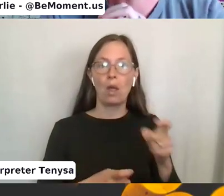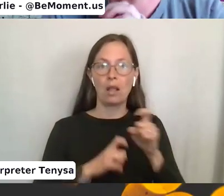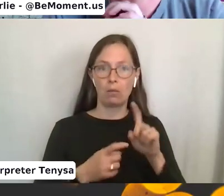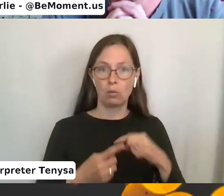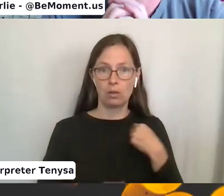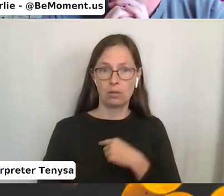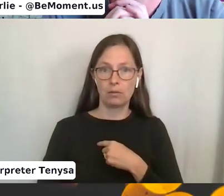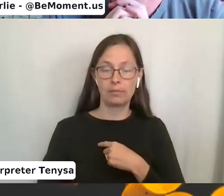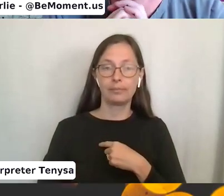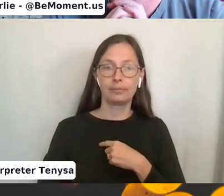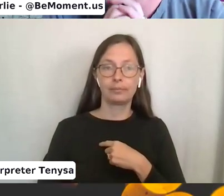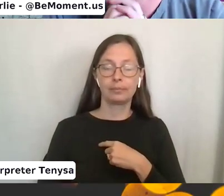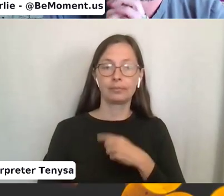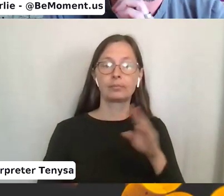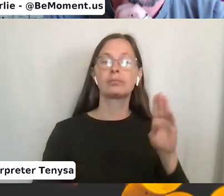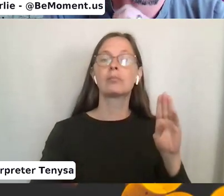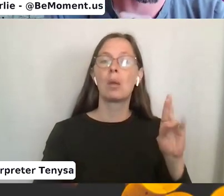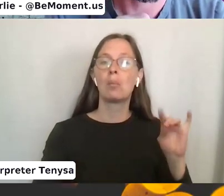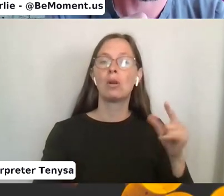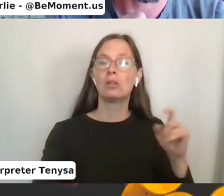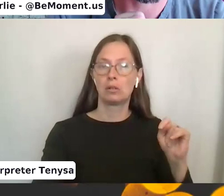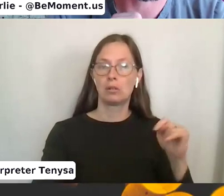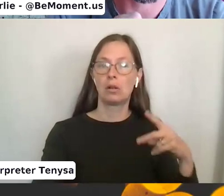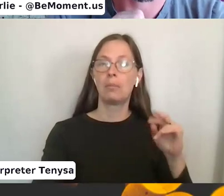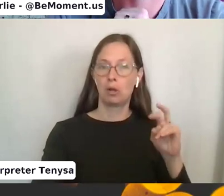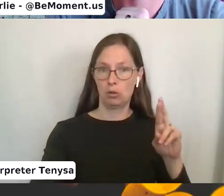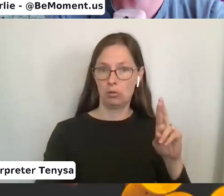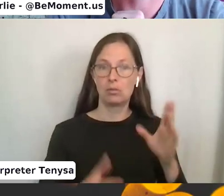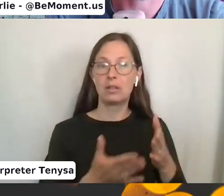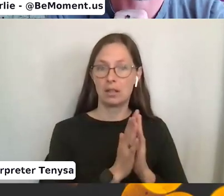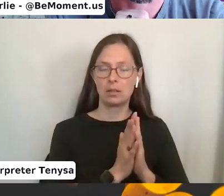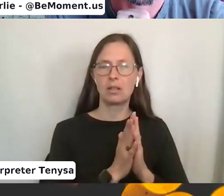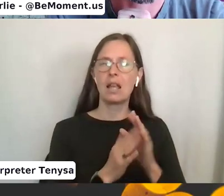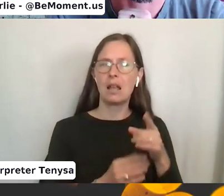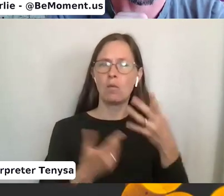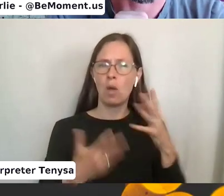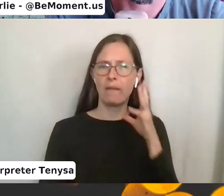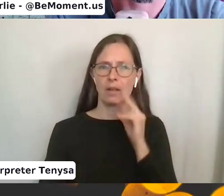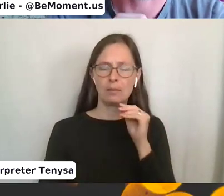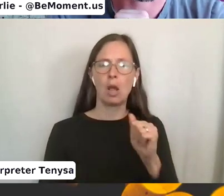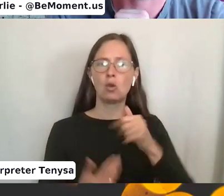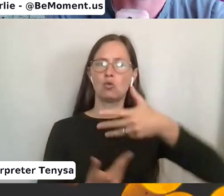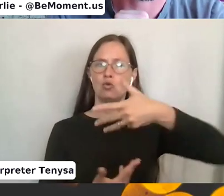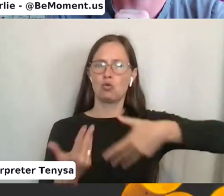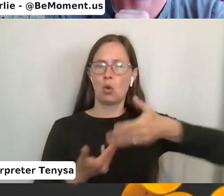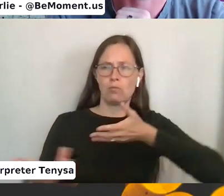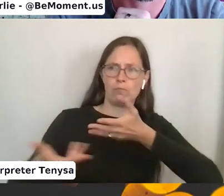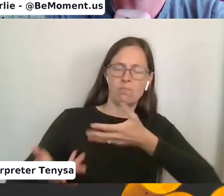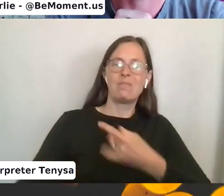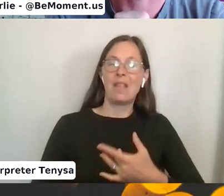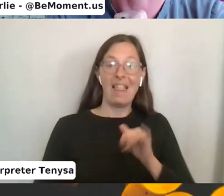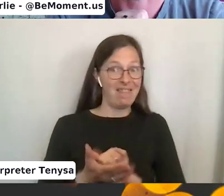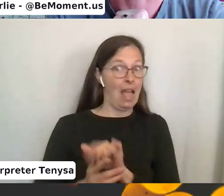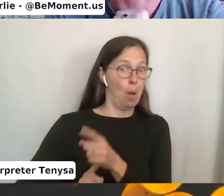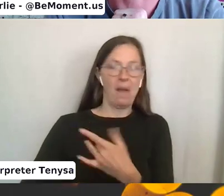us. Yes. So Bridget Parker asked, have you ever experienced a social interaction that at the time felt like you